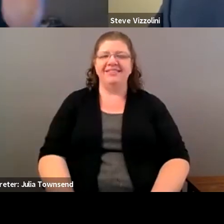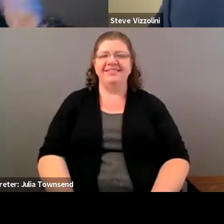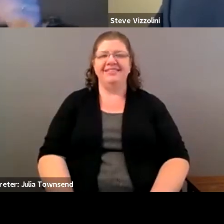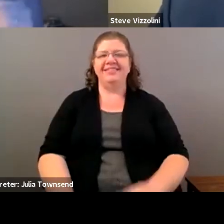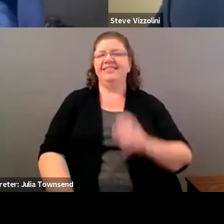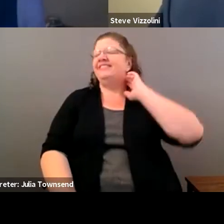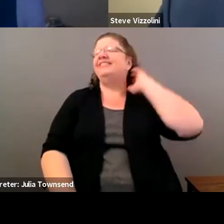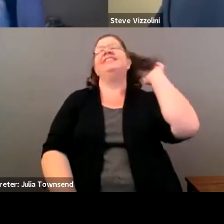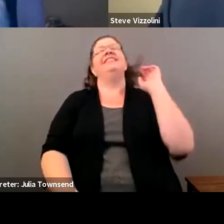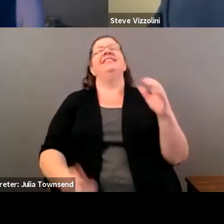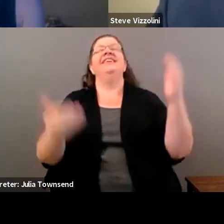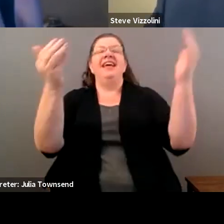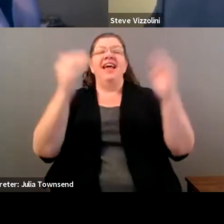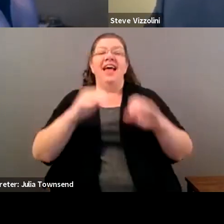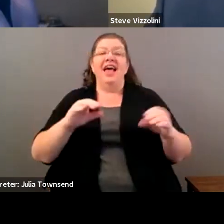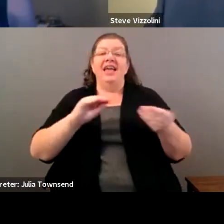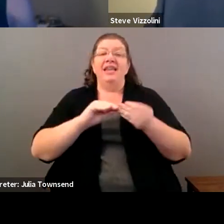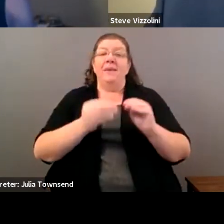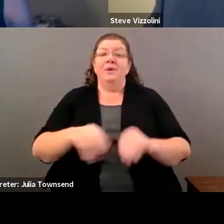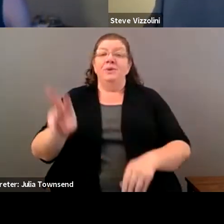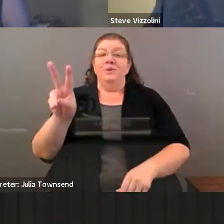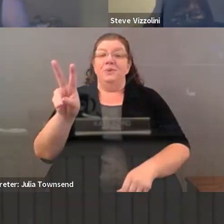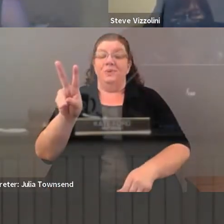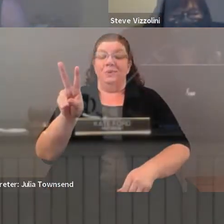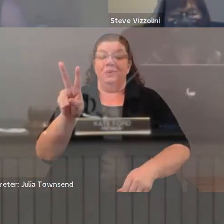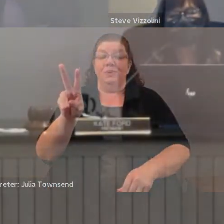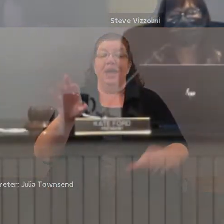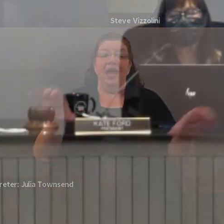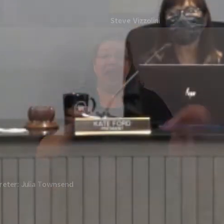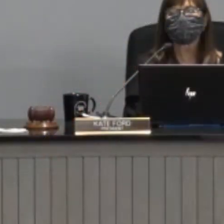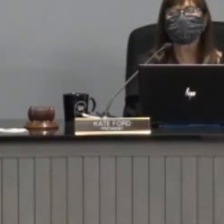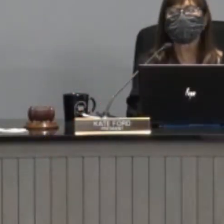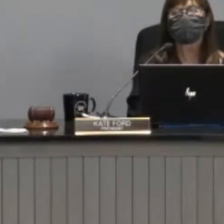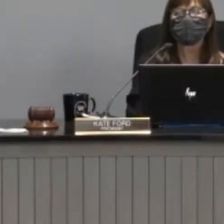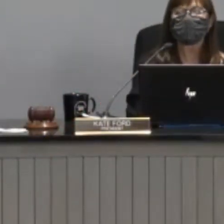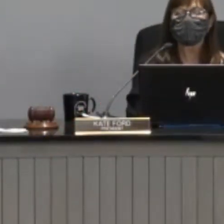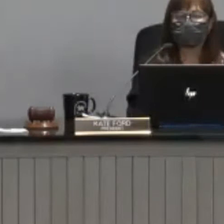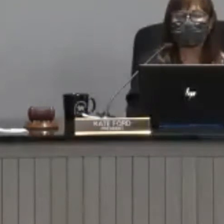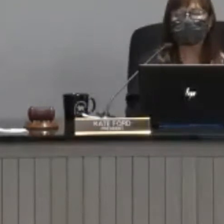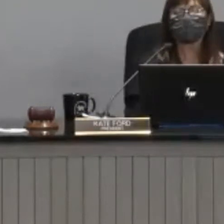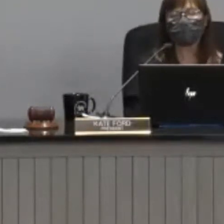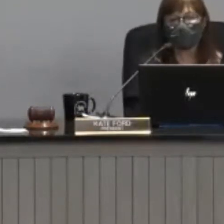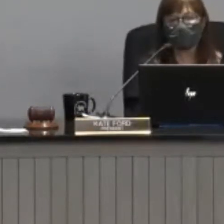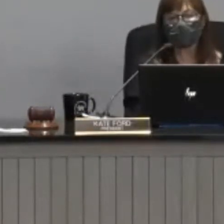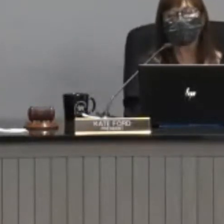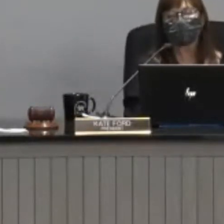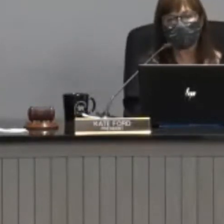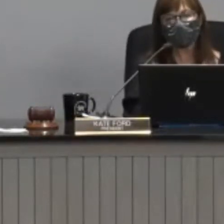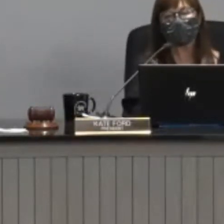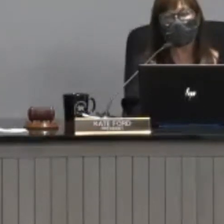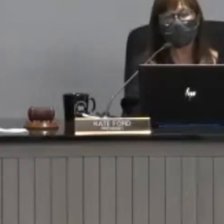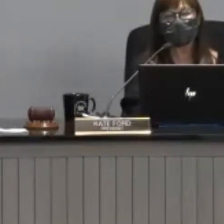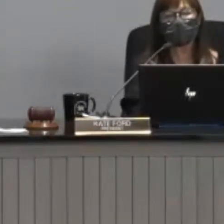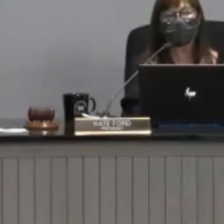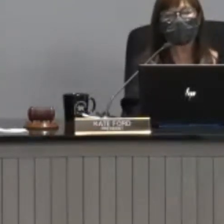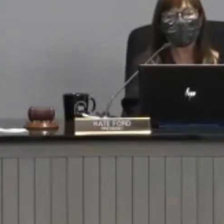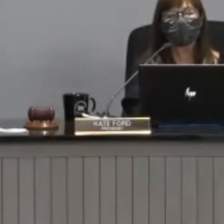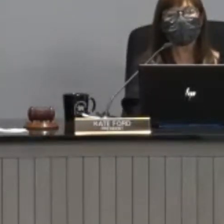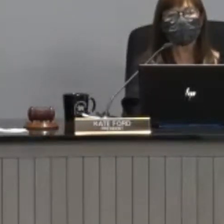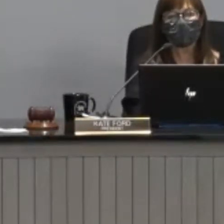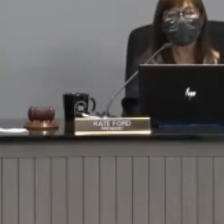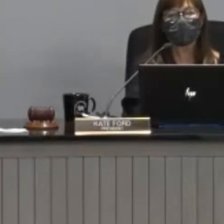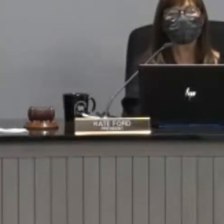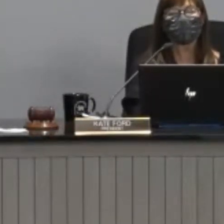We're on to action item number 2, and this is the recommendation to approve the accompanying exclusive negotiating agreement with